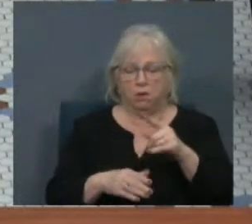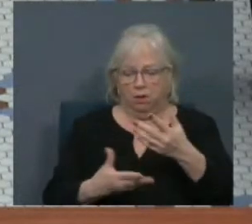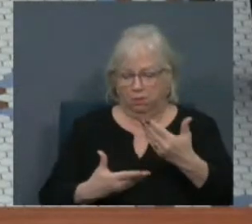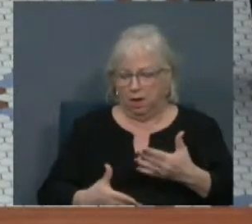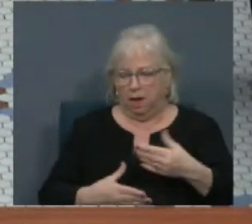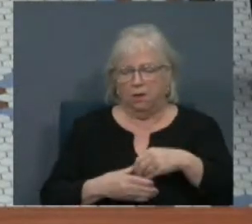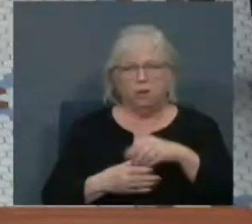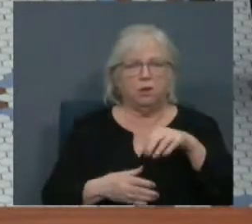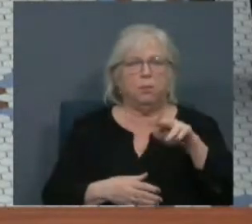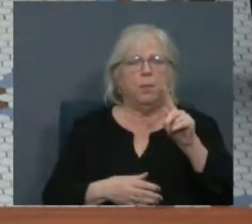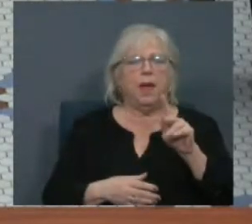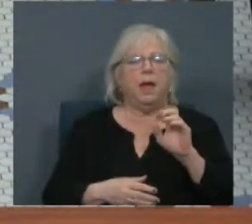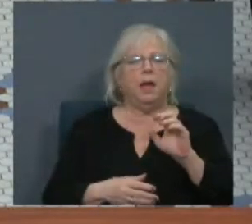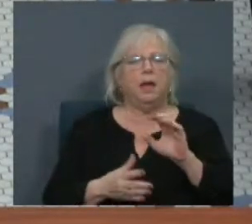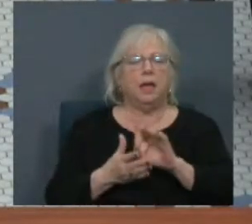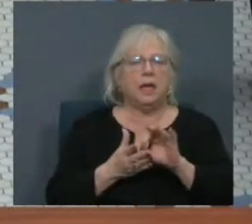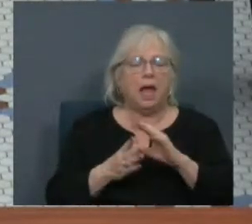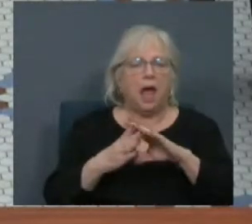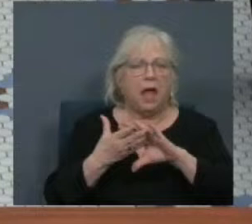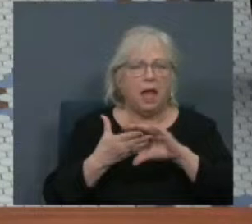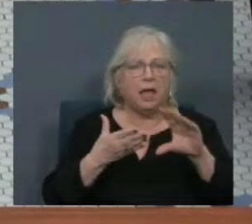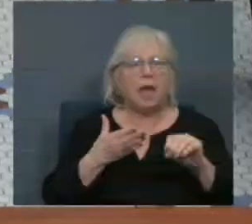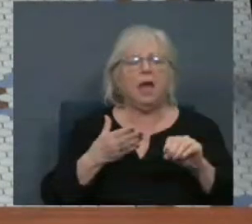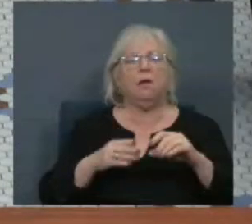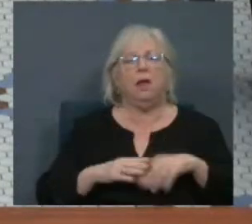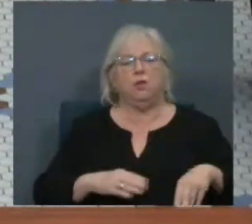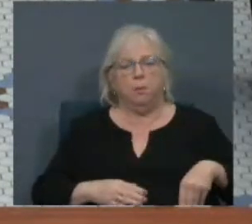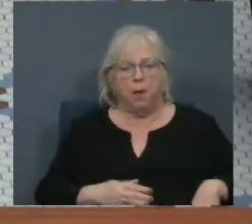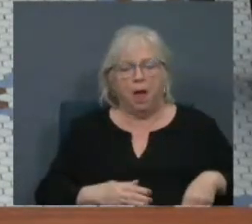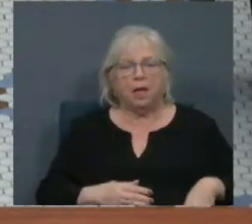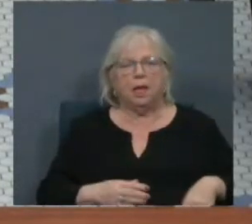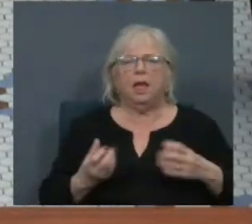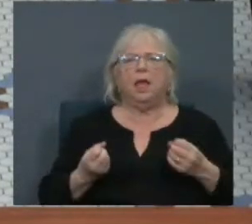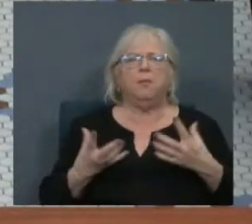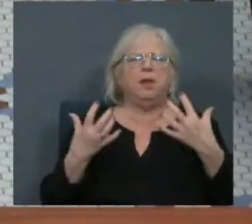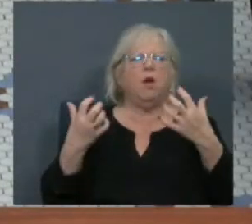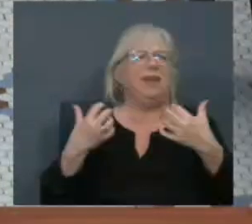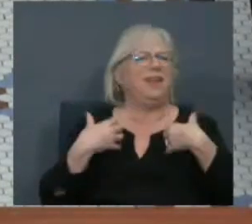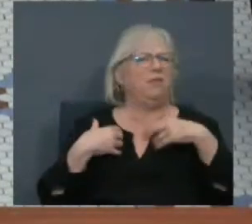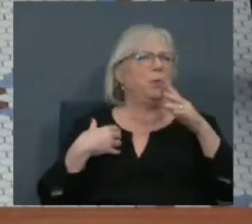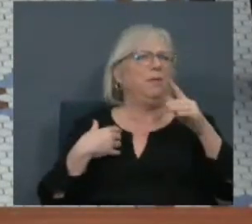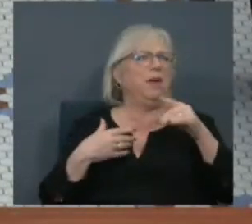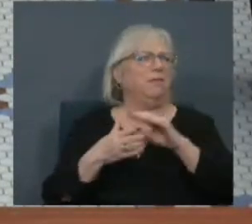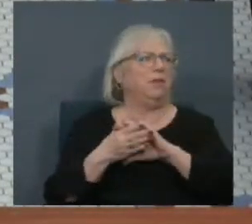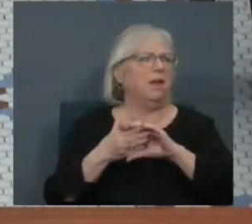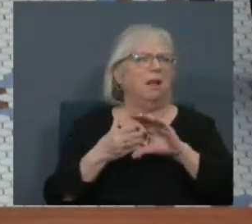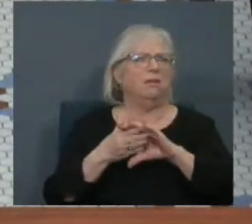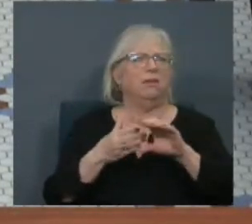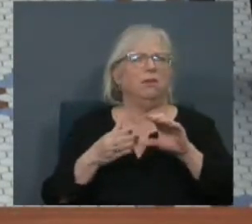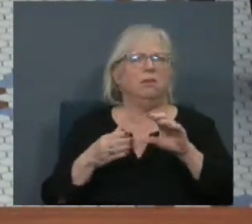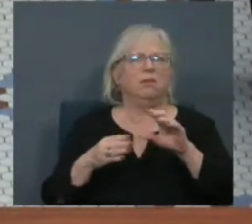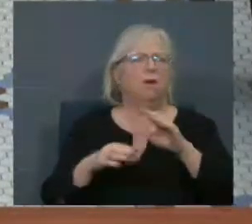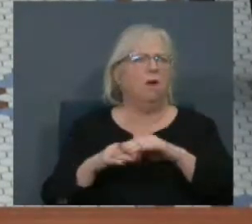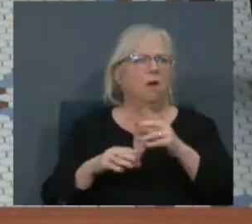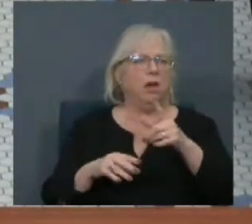In your bank account, on your pocket? How many of y'all in the audience have $25 on you?